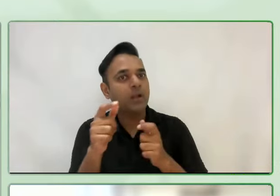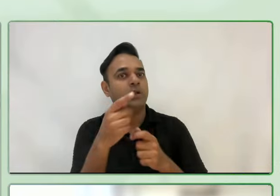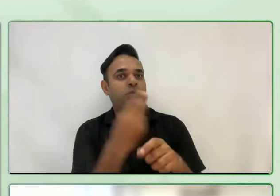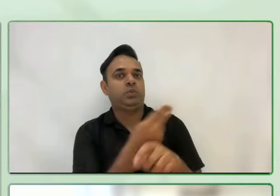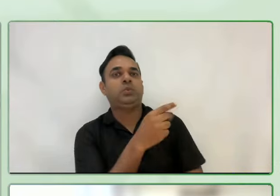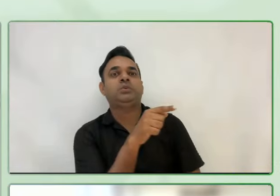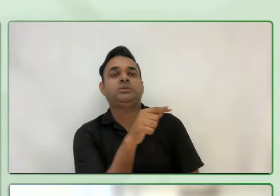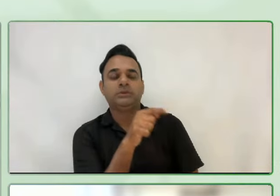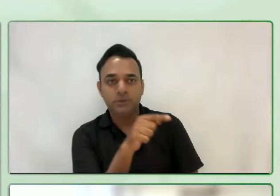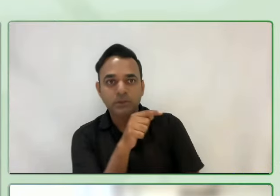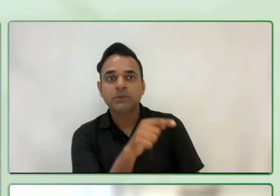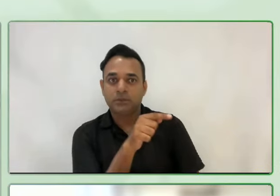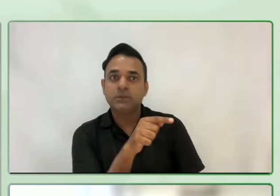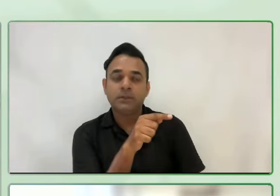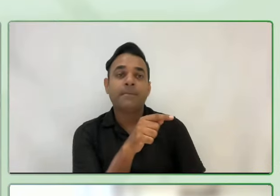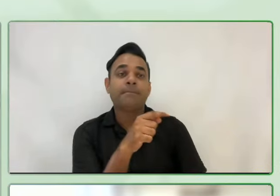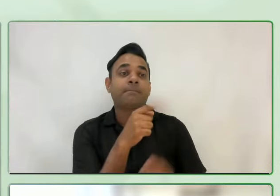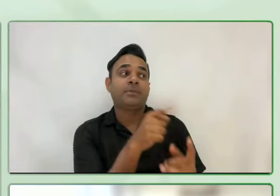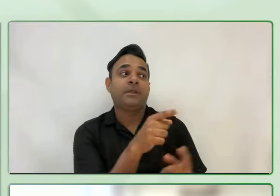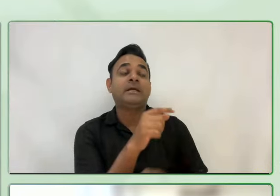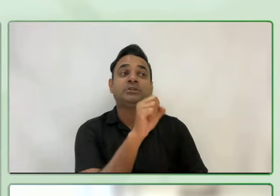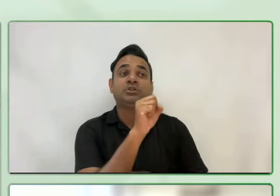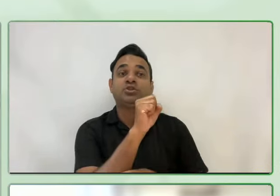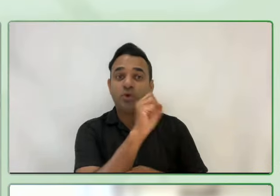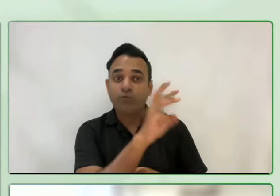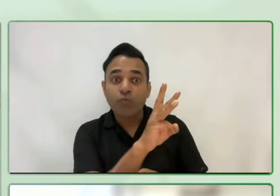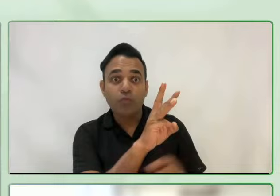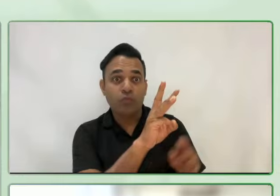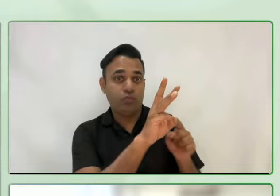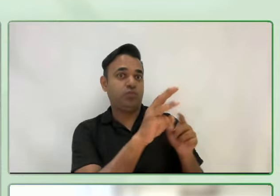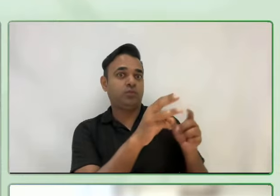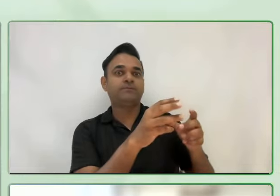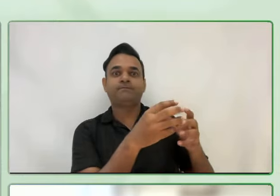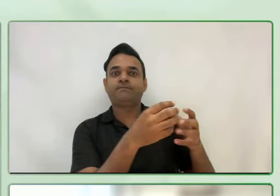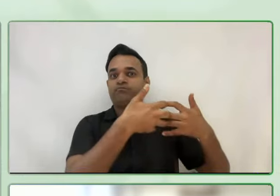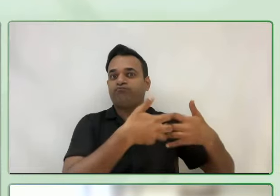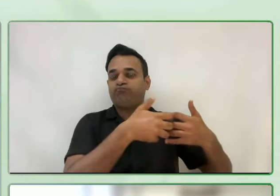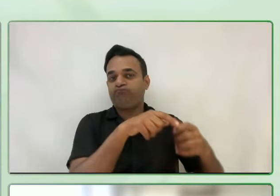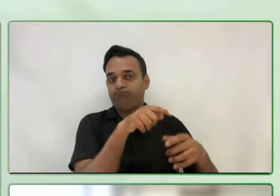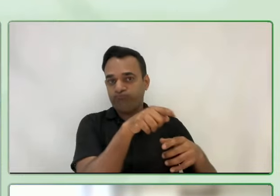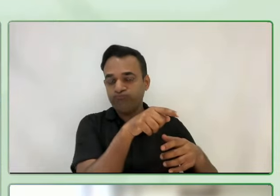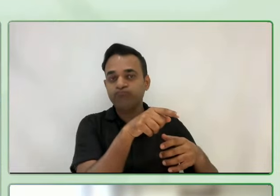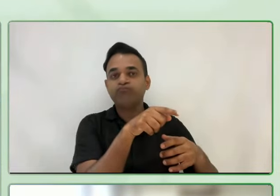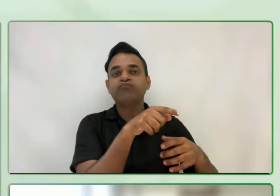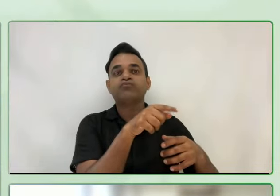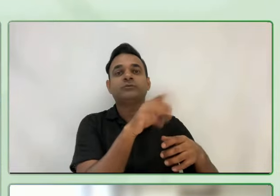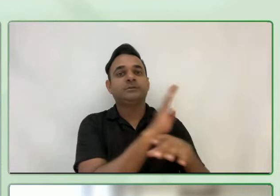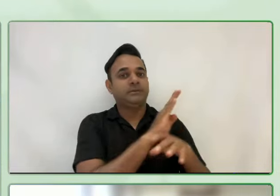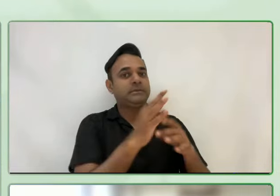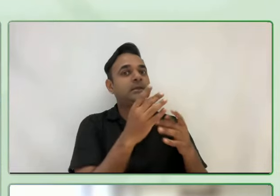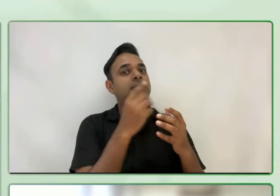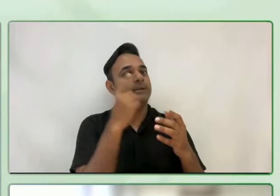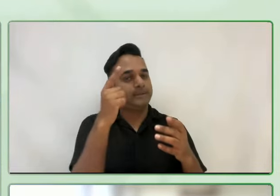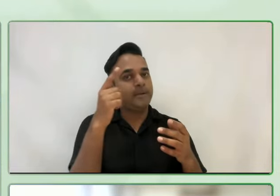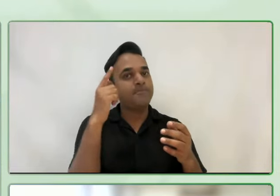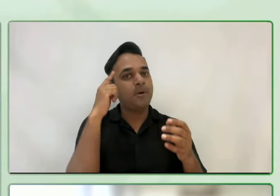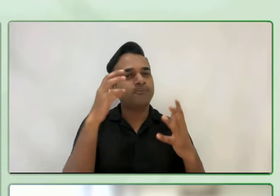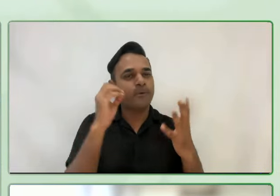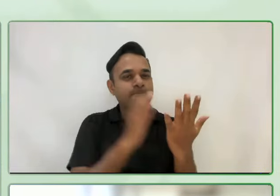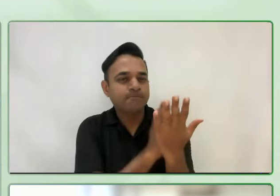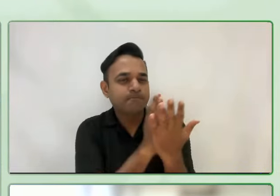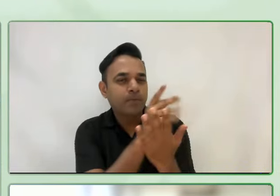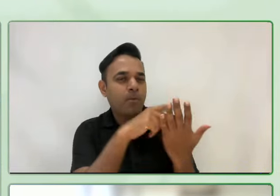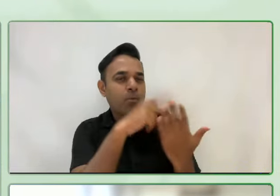to medical diagnosis, which costs a lot more and it takes a lot longer. In fact, what is the average cost when you